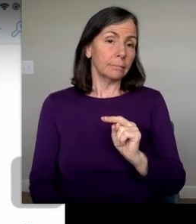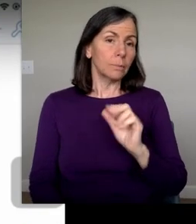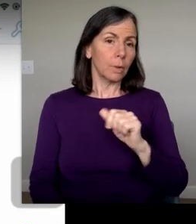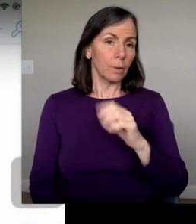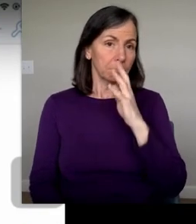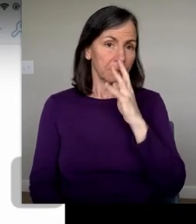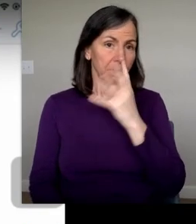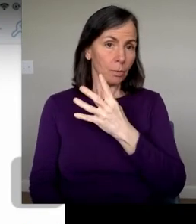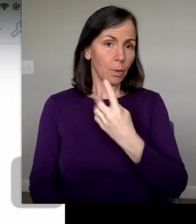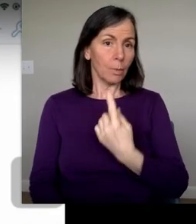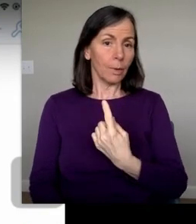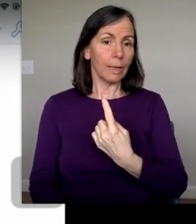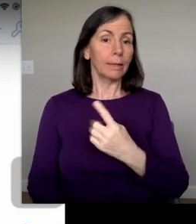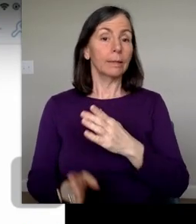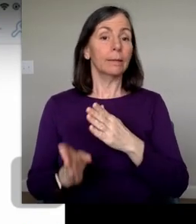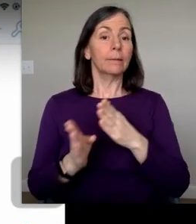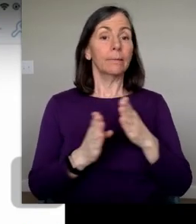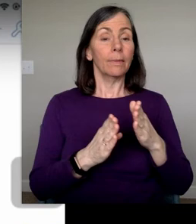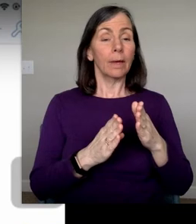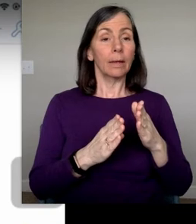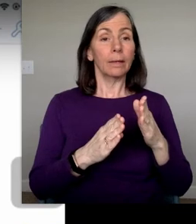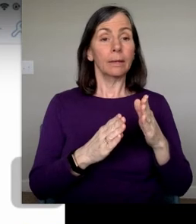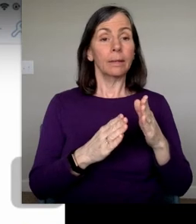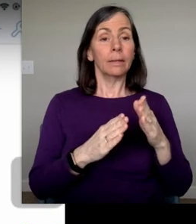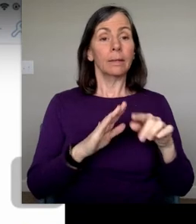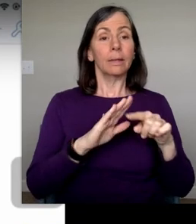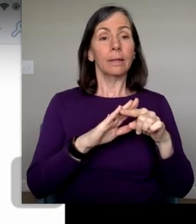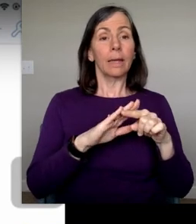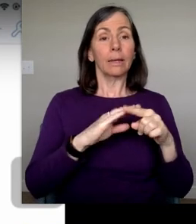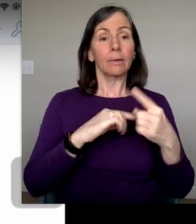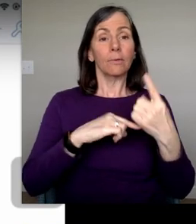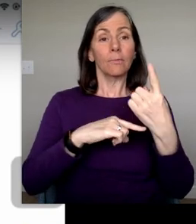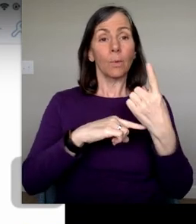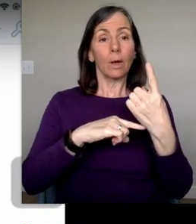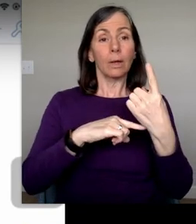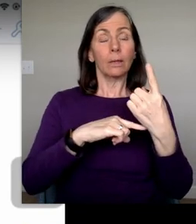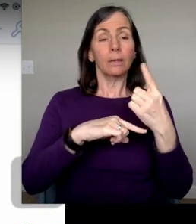Negative 1 divided by 4 is negative 1/4.